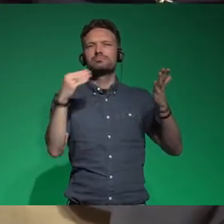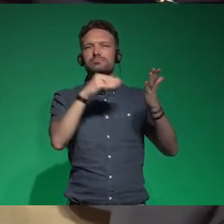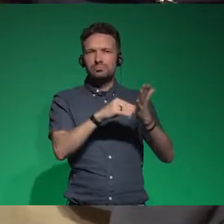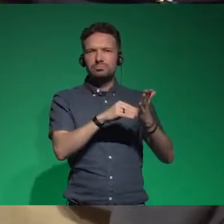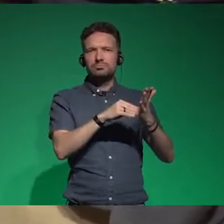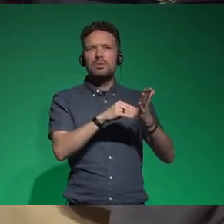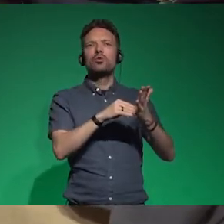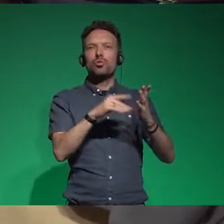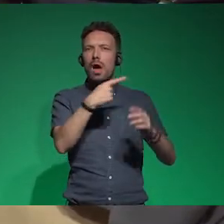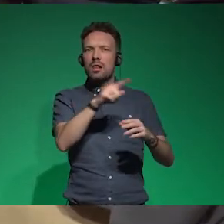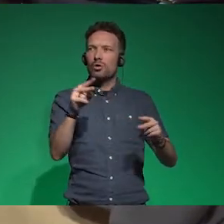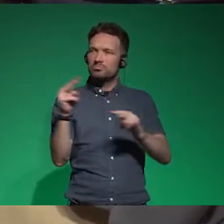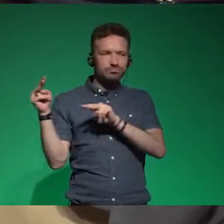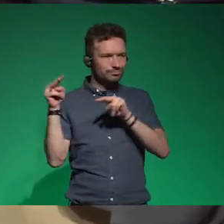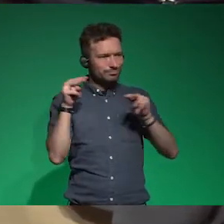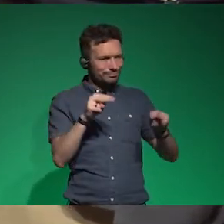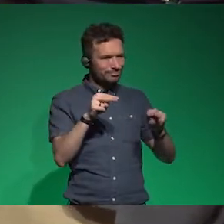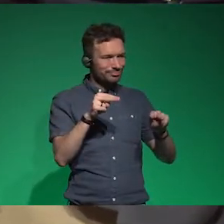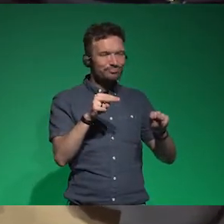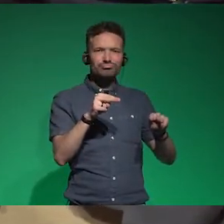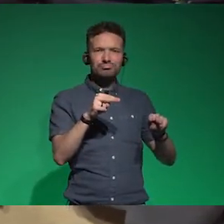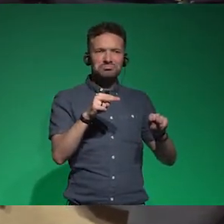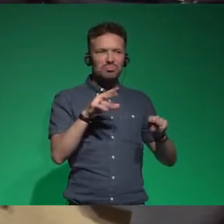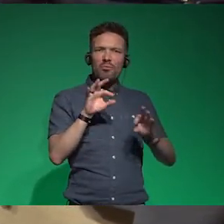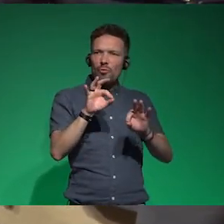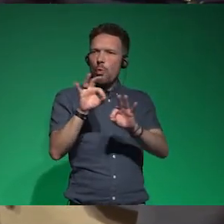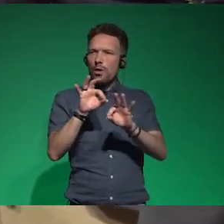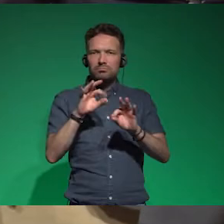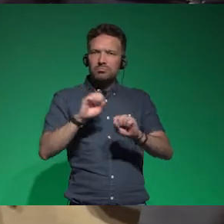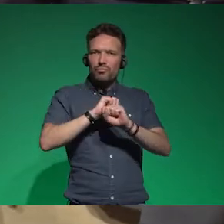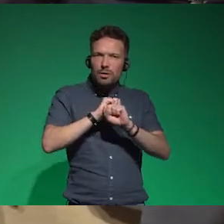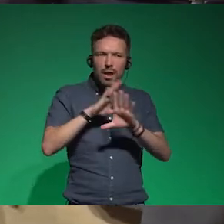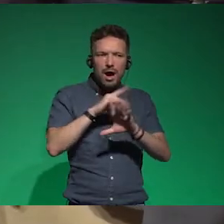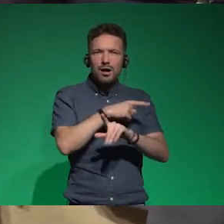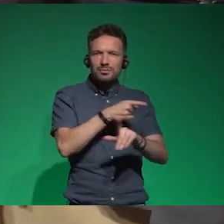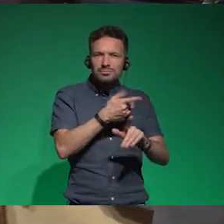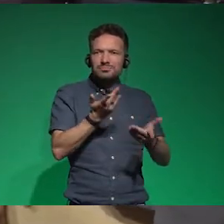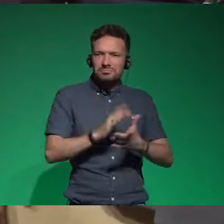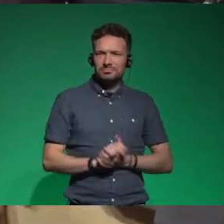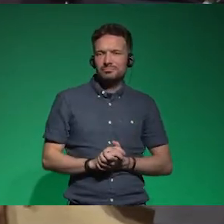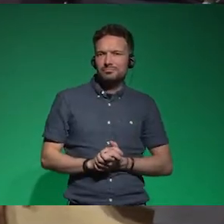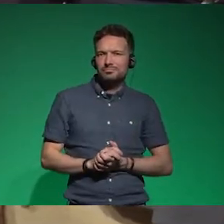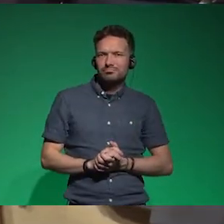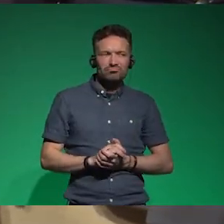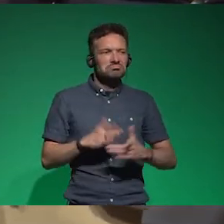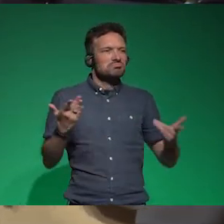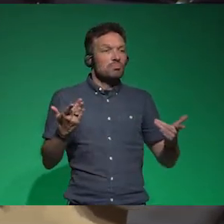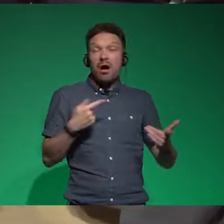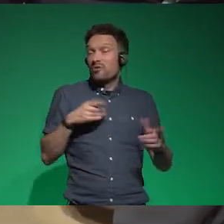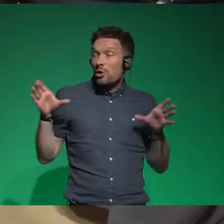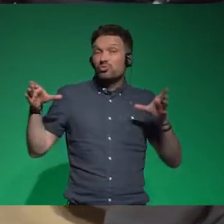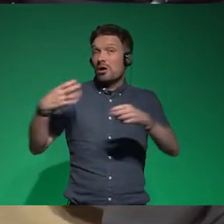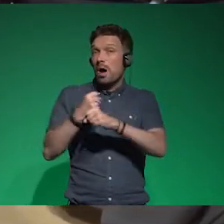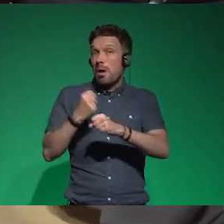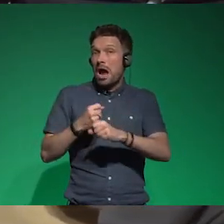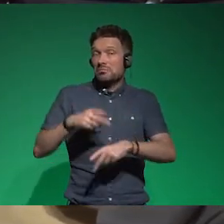the final of this project together also with this maybe publication and then a lot of like